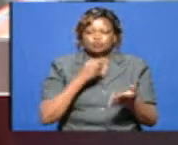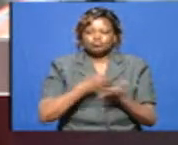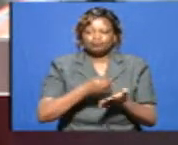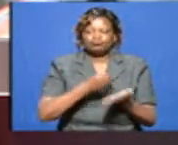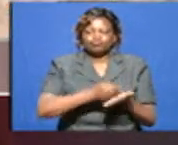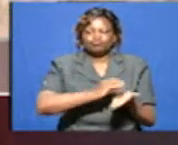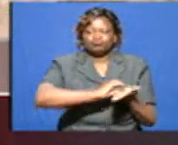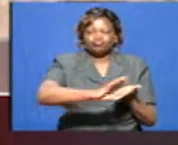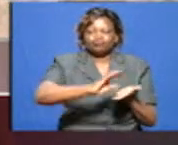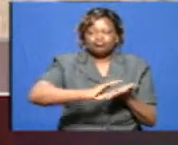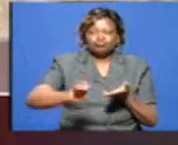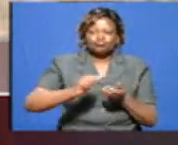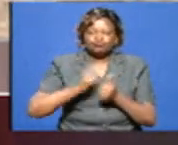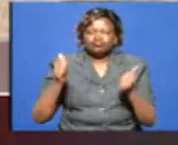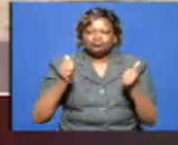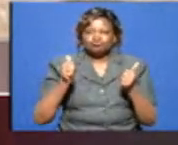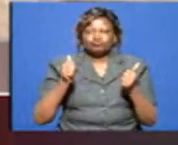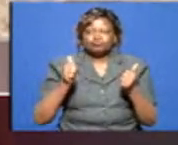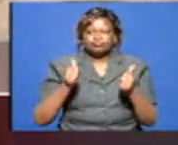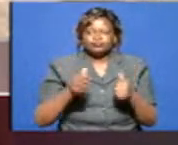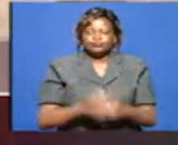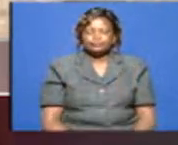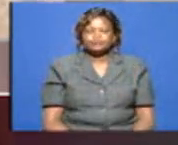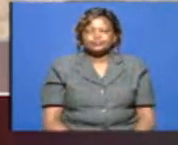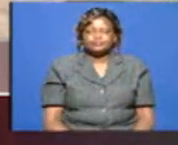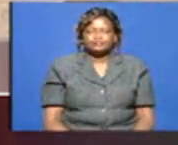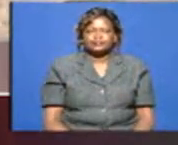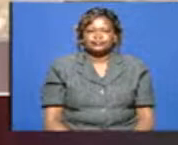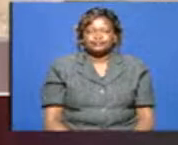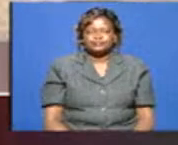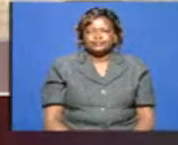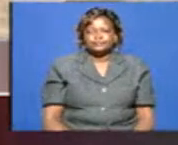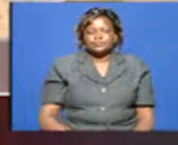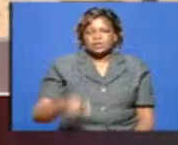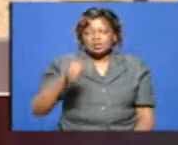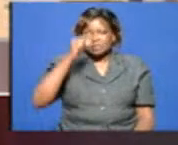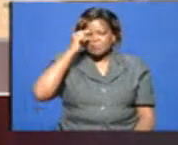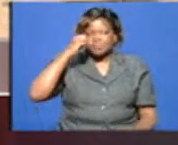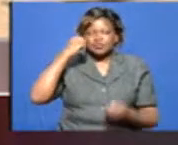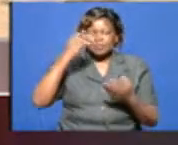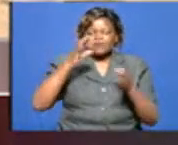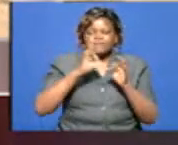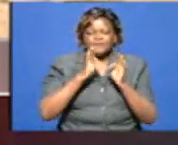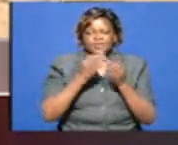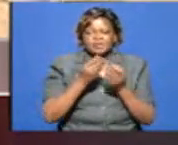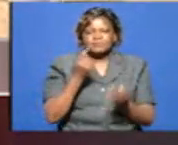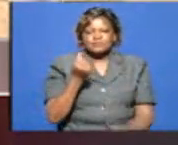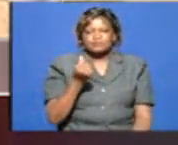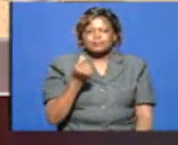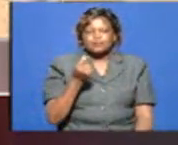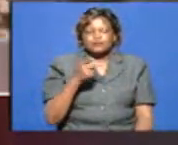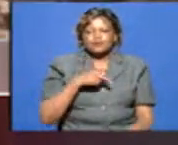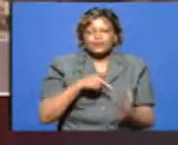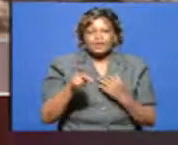more efficient. Change of tact. State to give families cash for purchase of relief